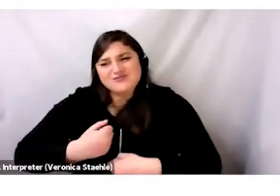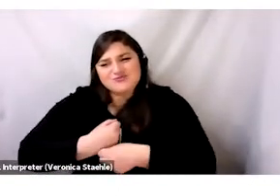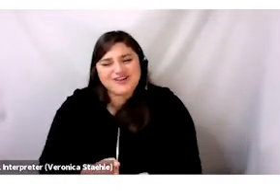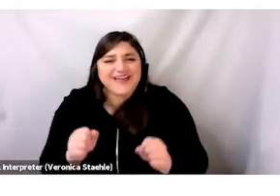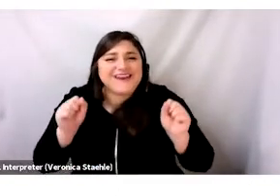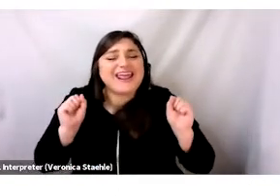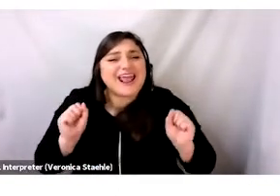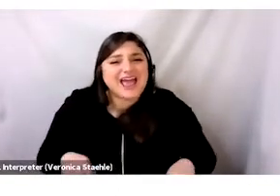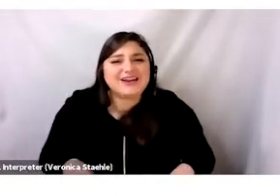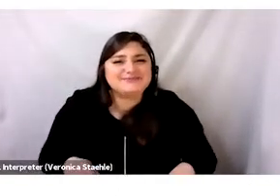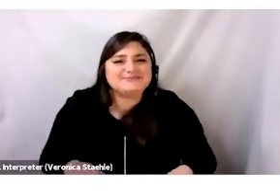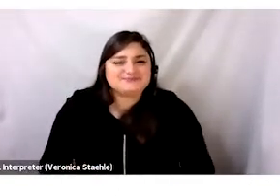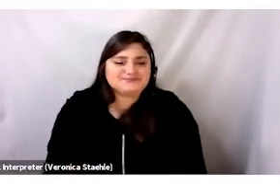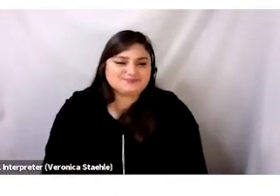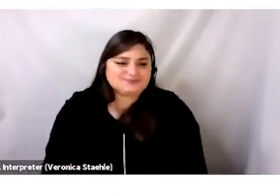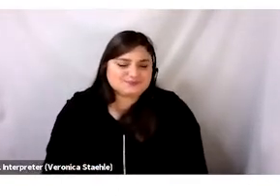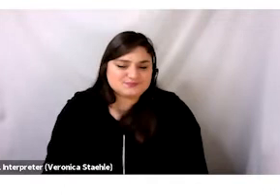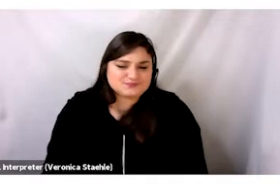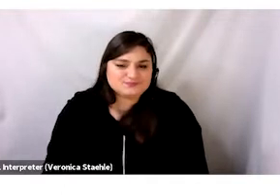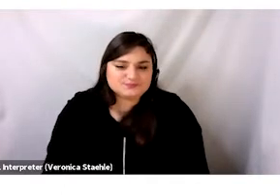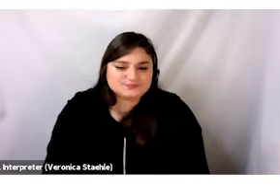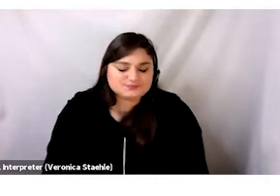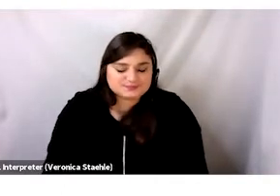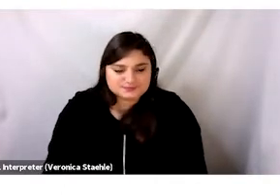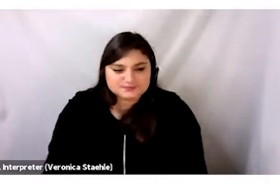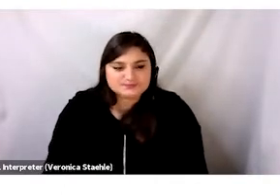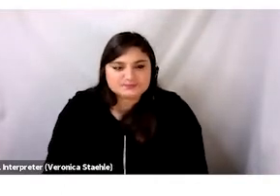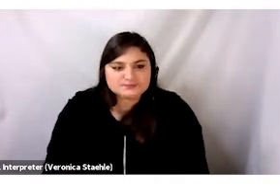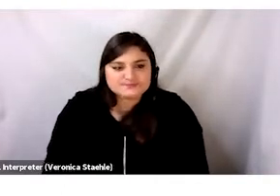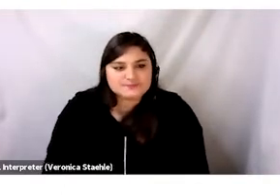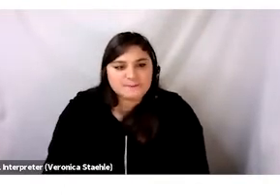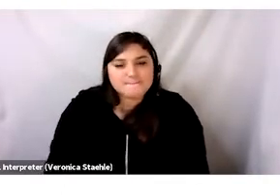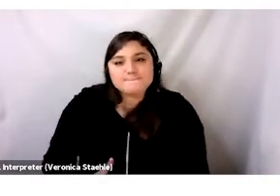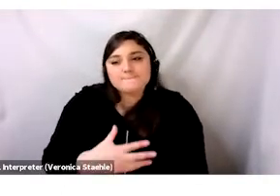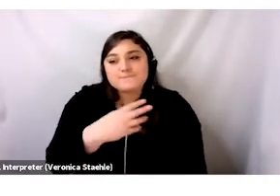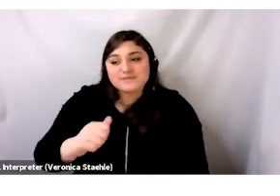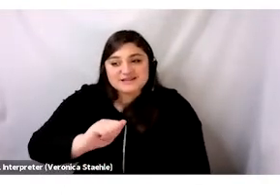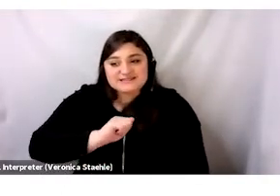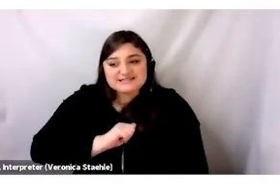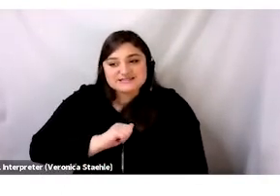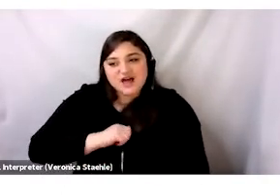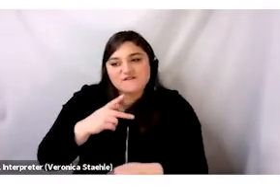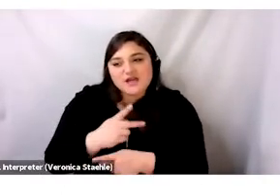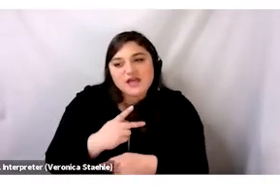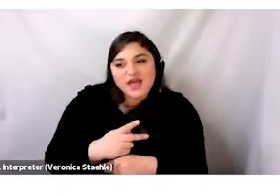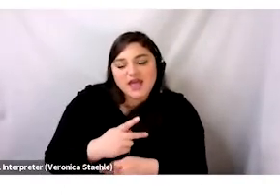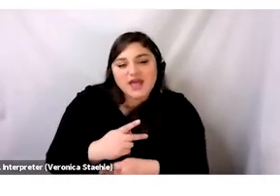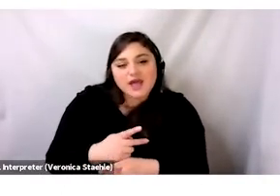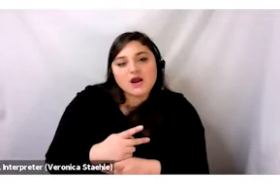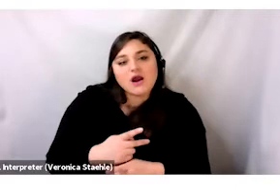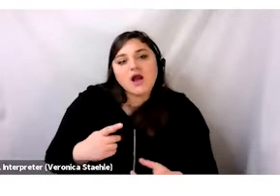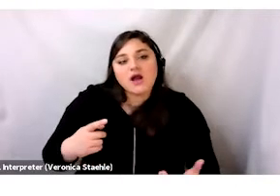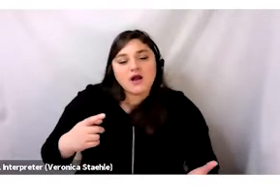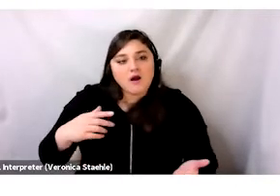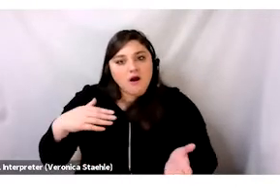And I think self care, again, it has been sort of marketed to us in a certain way that we start to think that